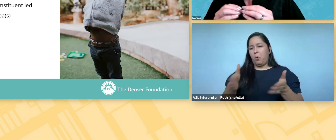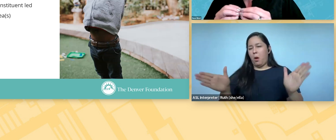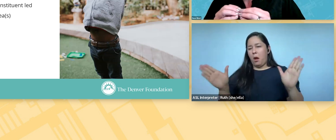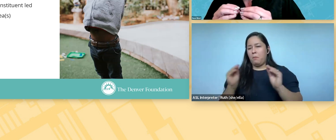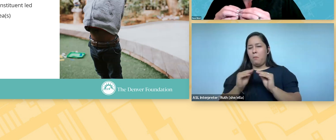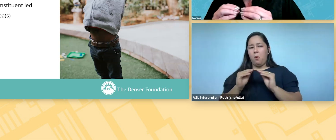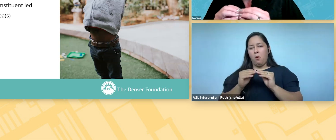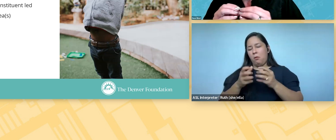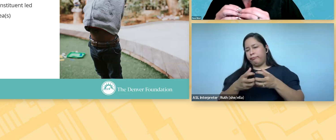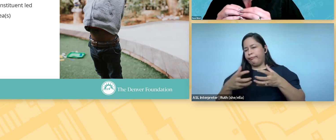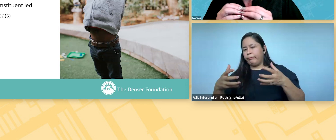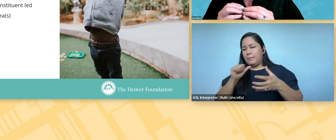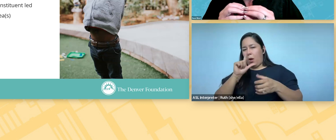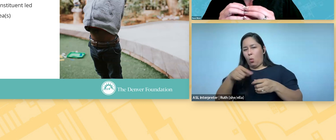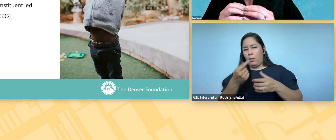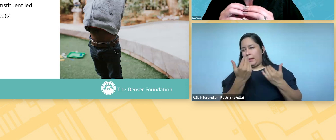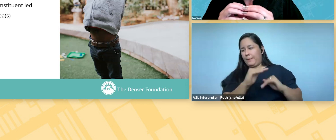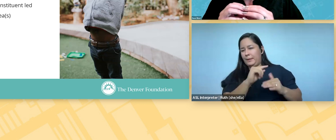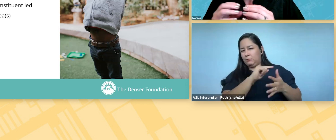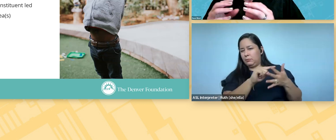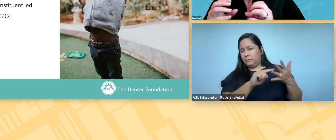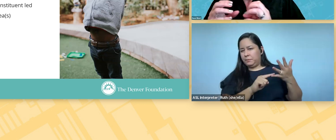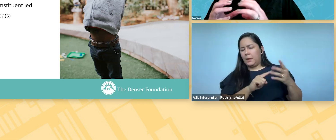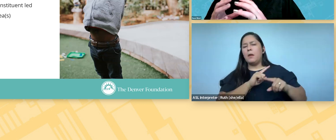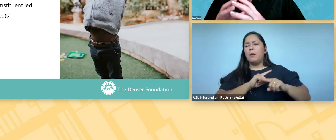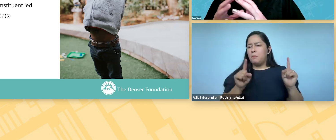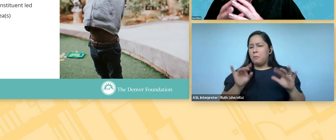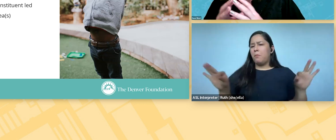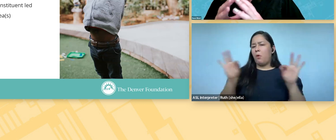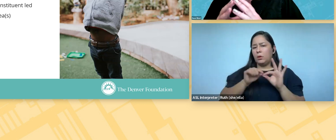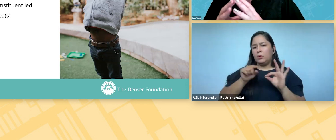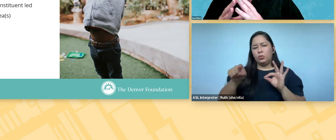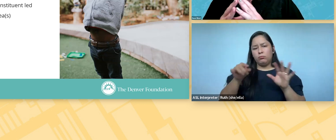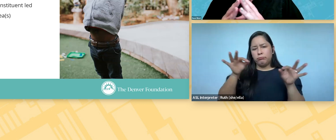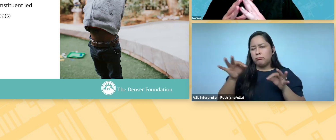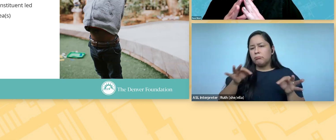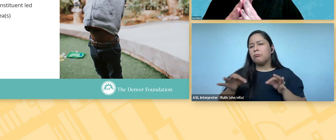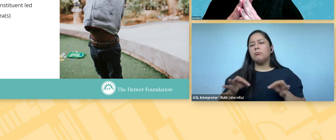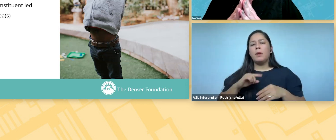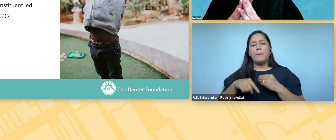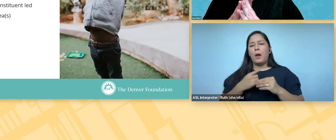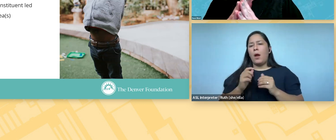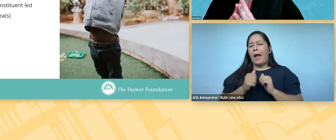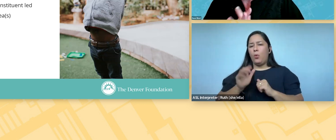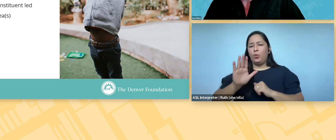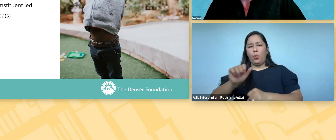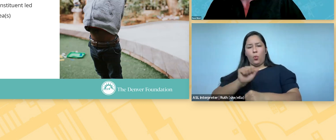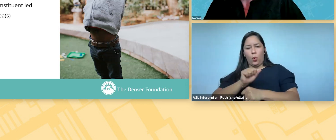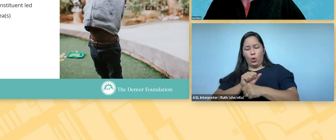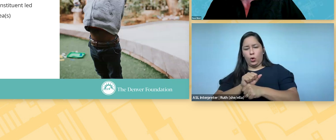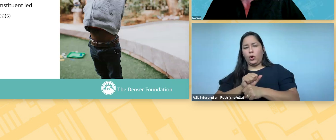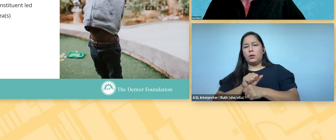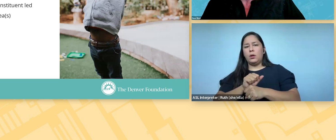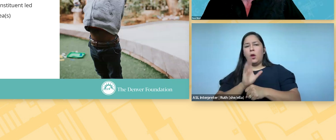made, even if you're applying for a general operating grant. So talk specifically about how your work fits within those